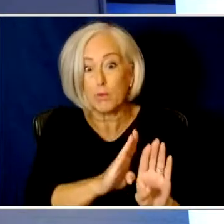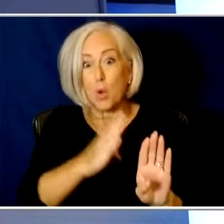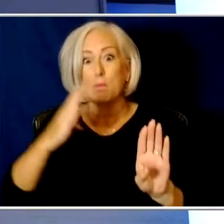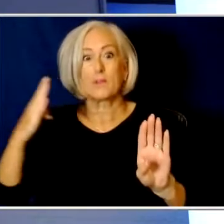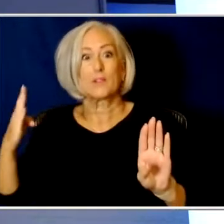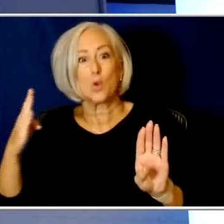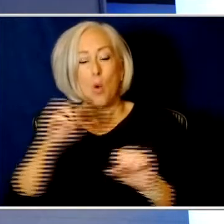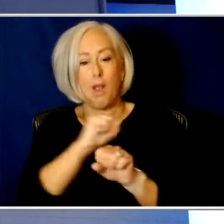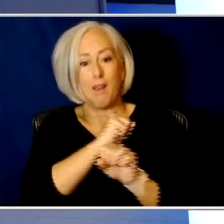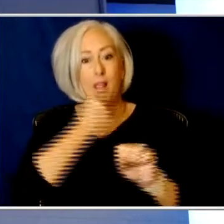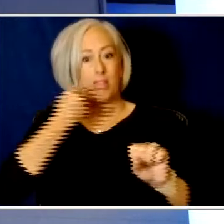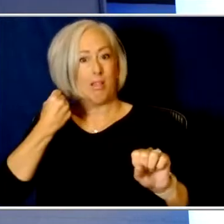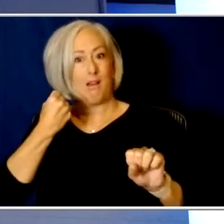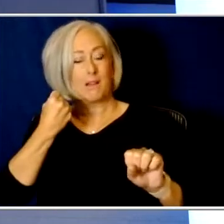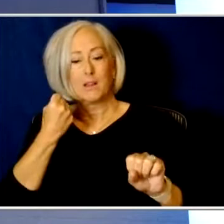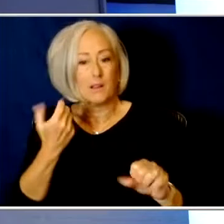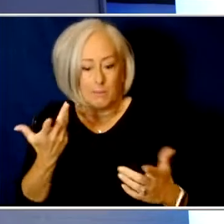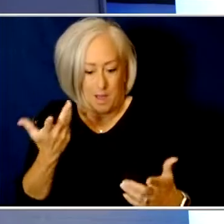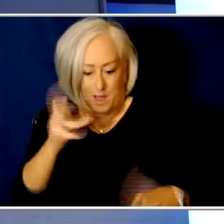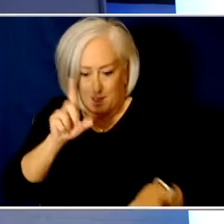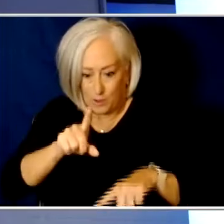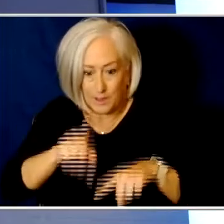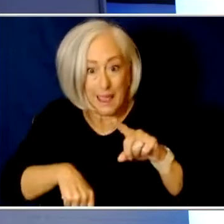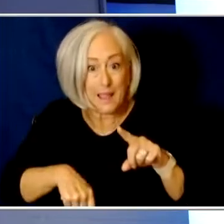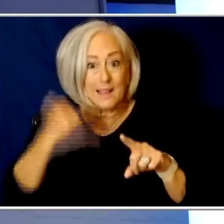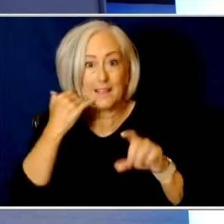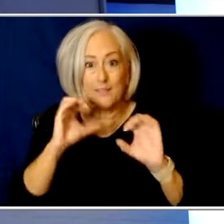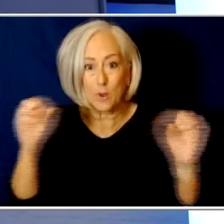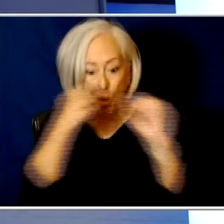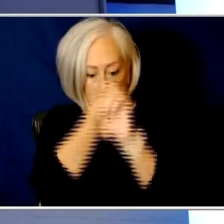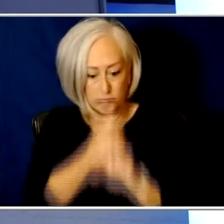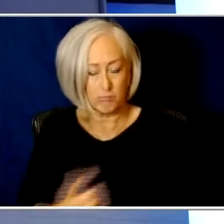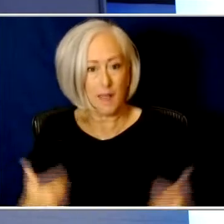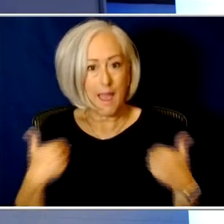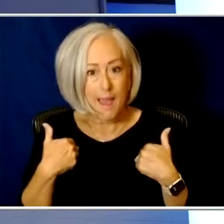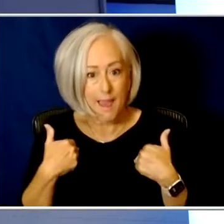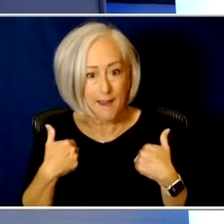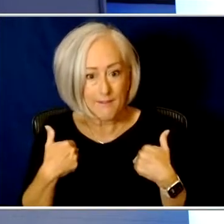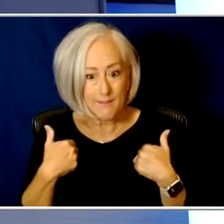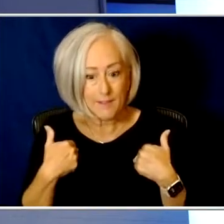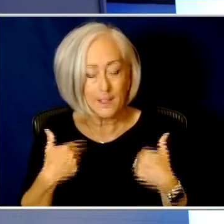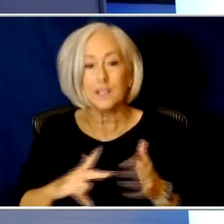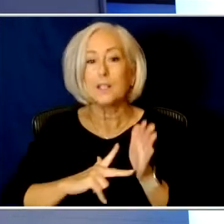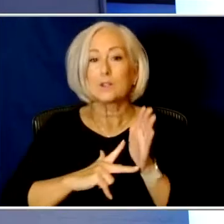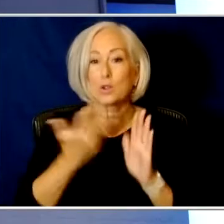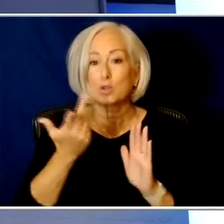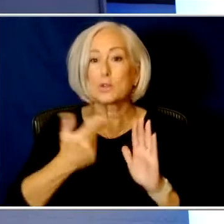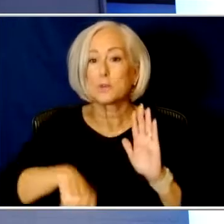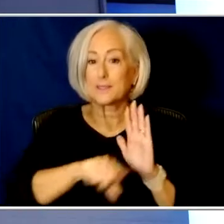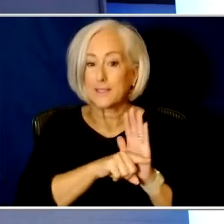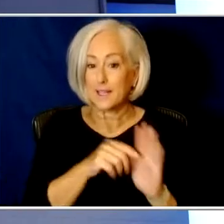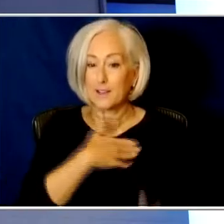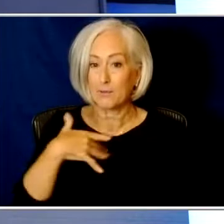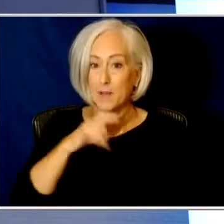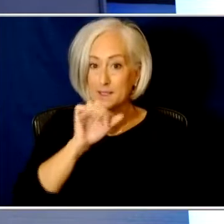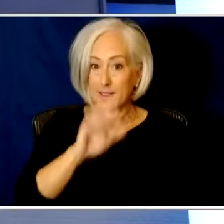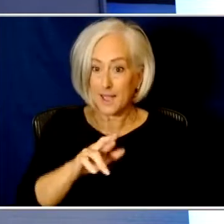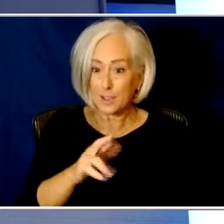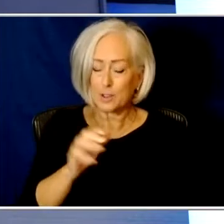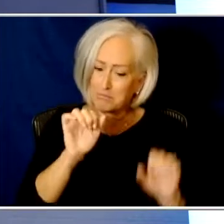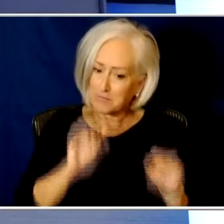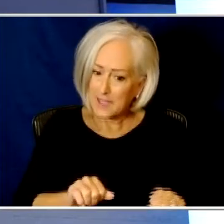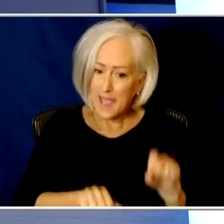University or with the National Cancer Institute, noted that triple-negative breast cancer among black women also varies based on where they were born.